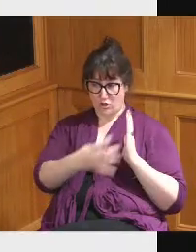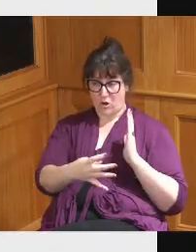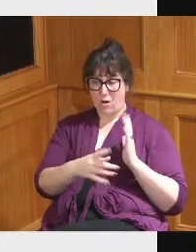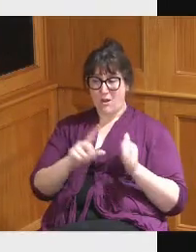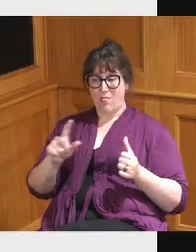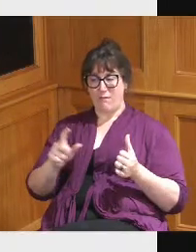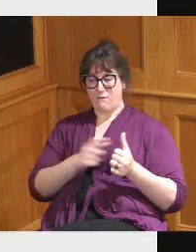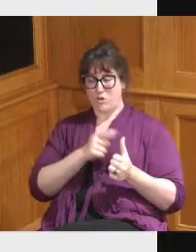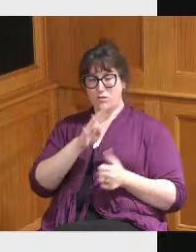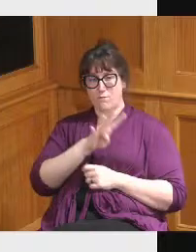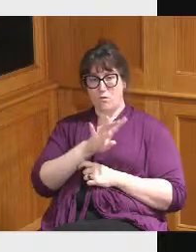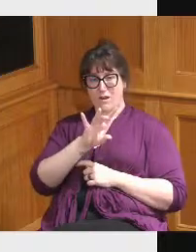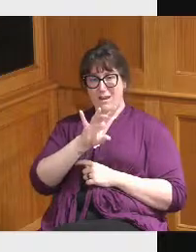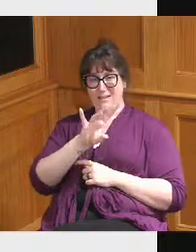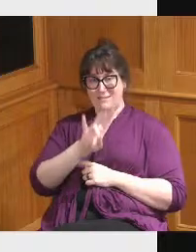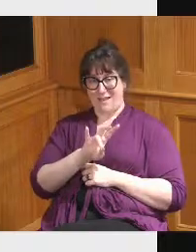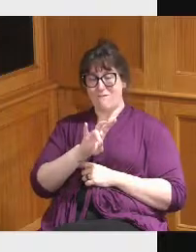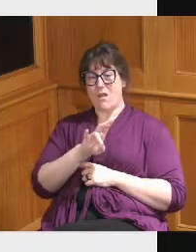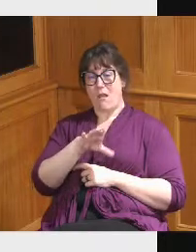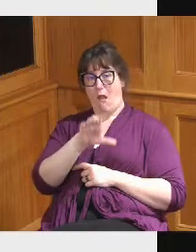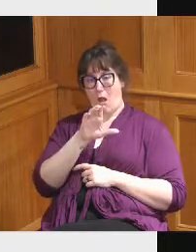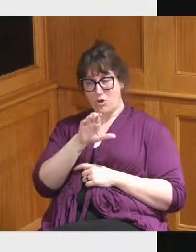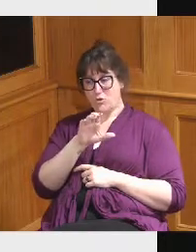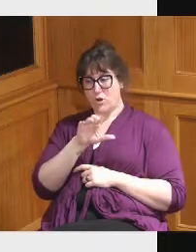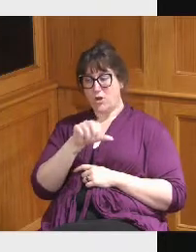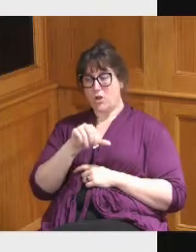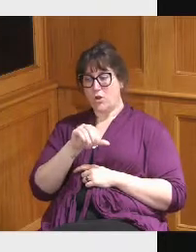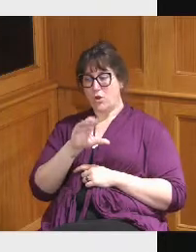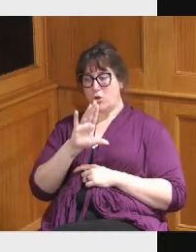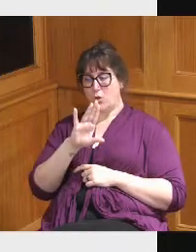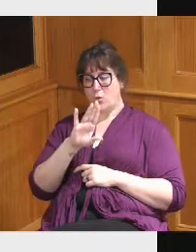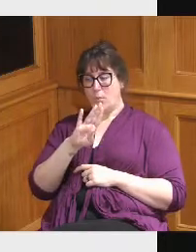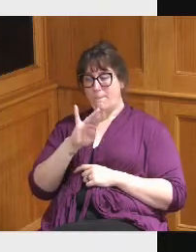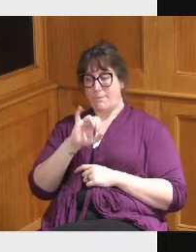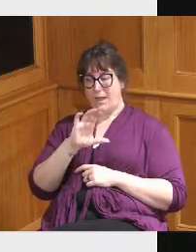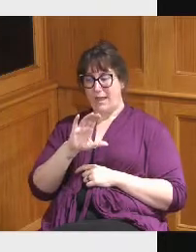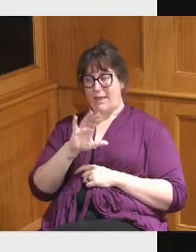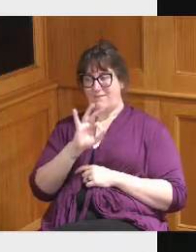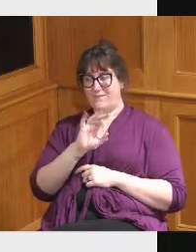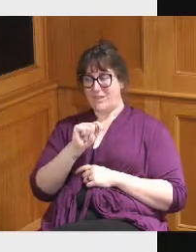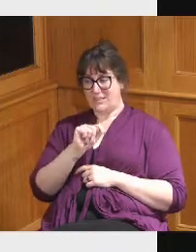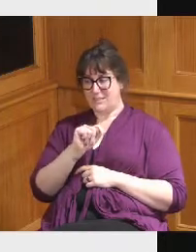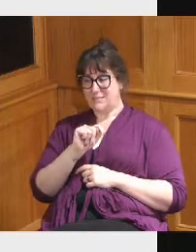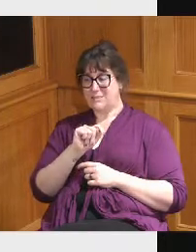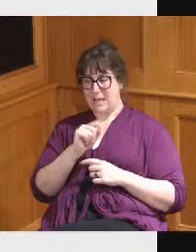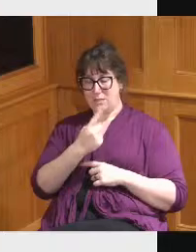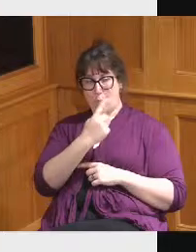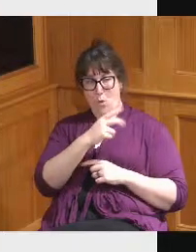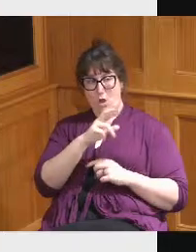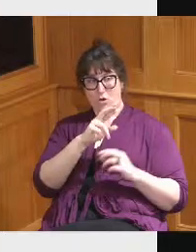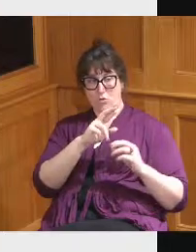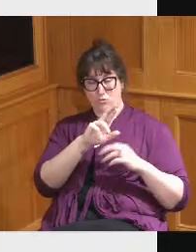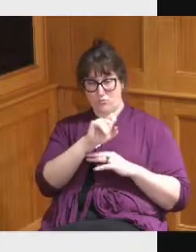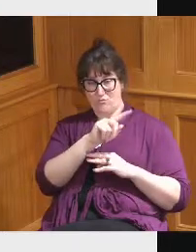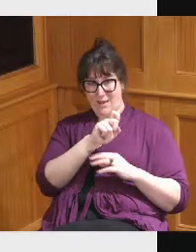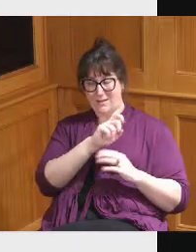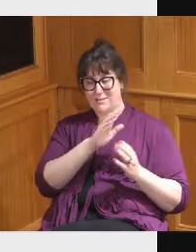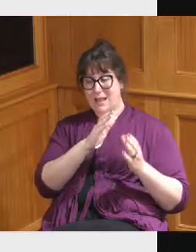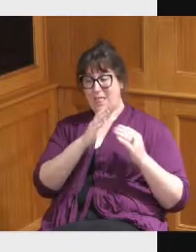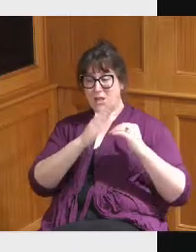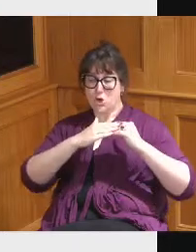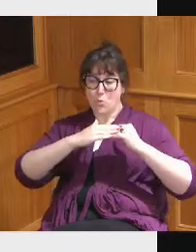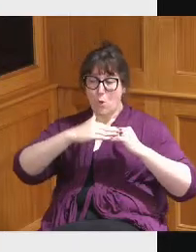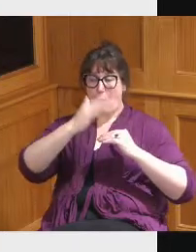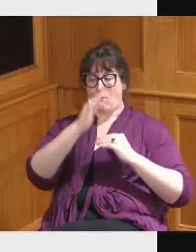first 4,700 cubic feet per month has one rate, and then once you go over 5,000 cubic feet,